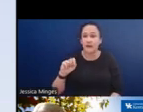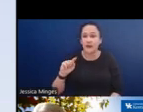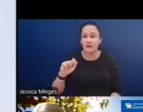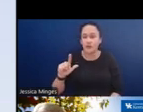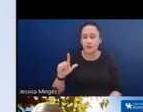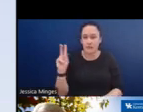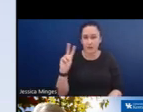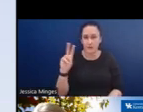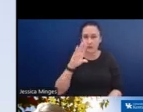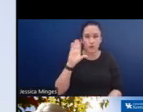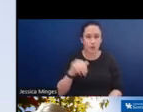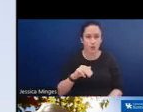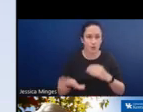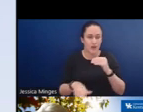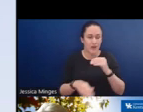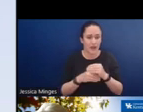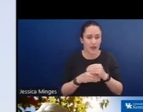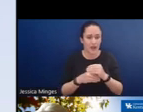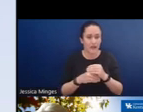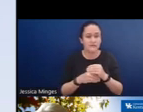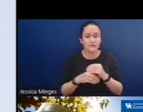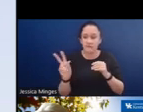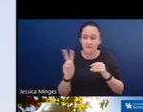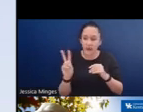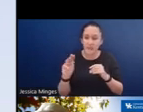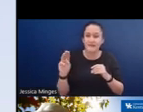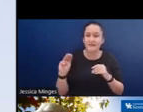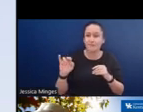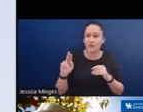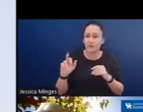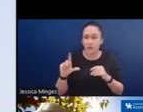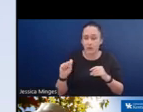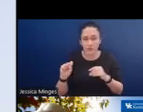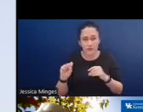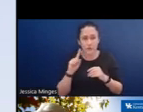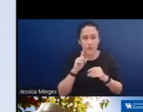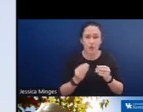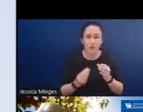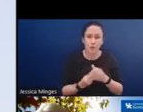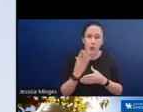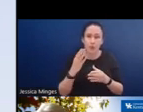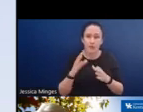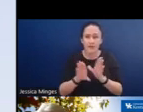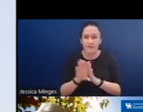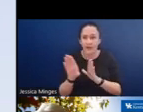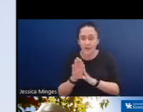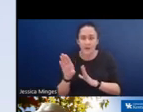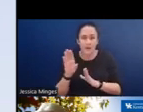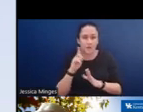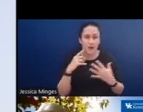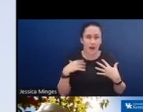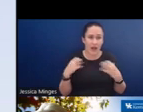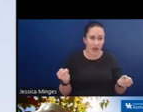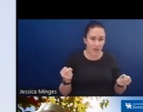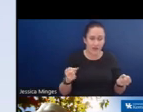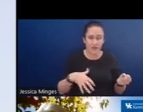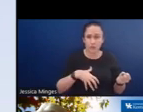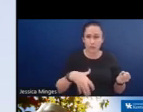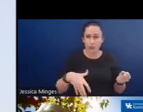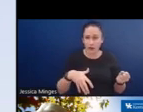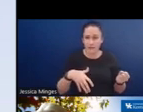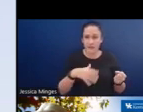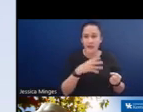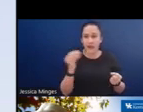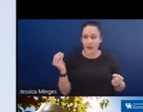these add vitamins and minerals for growth and development for a healthy pregnancy.